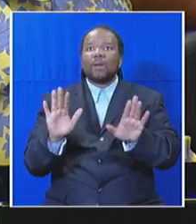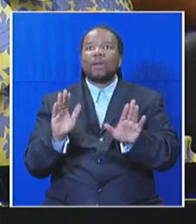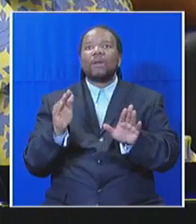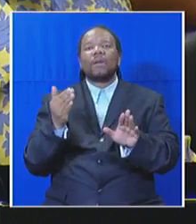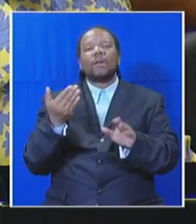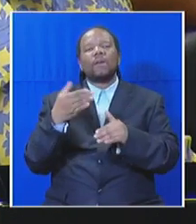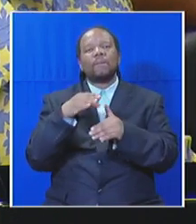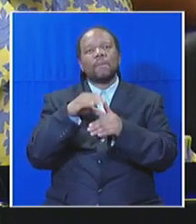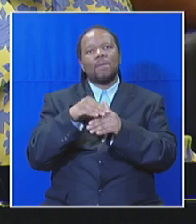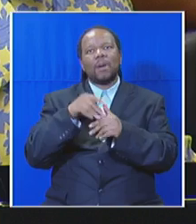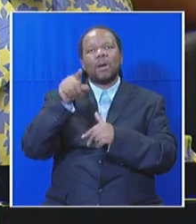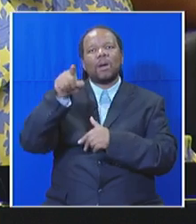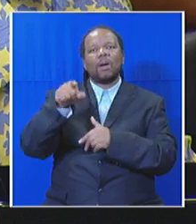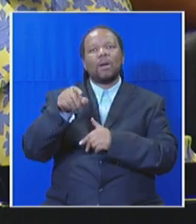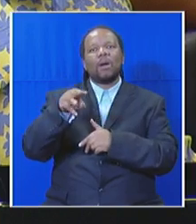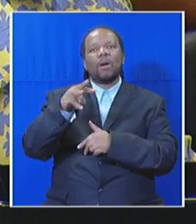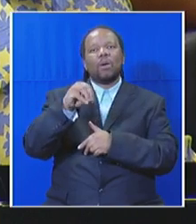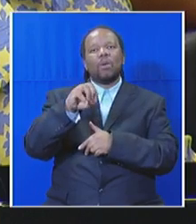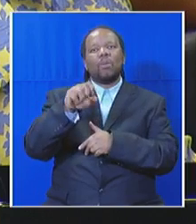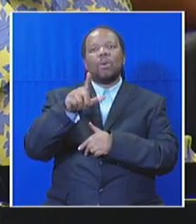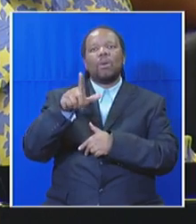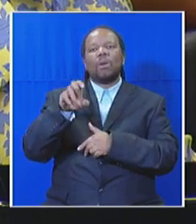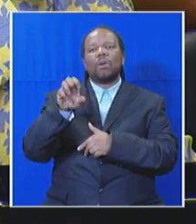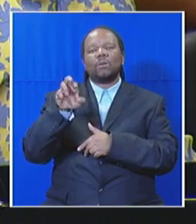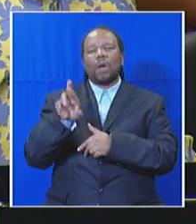Honorable Mulder.